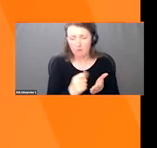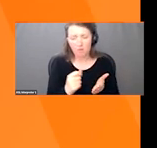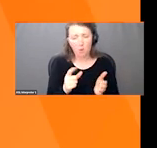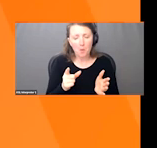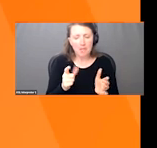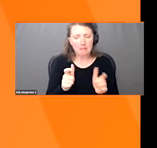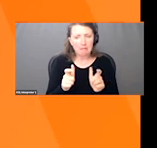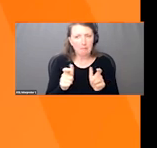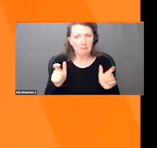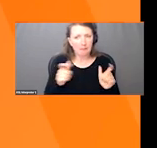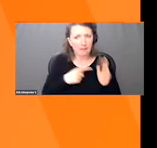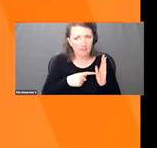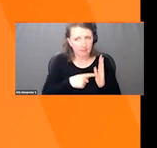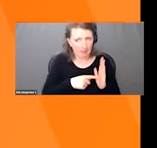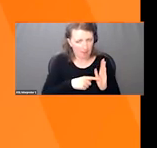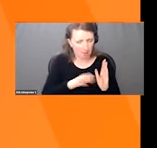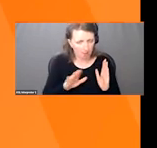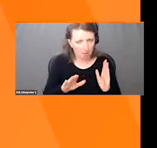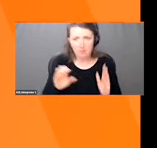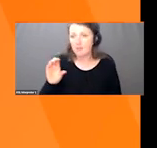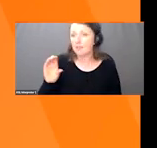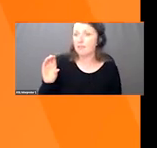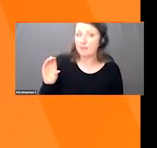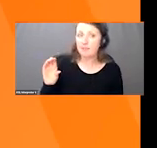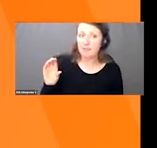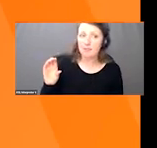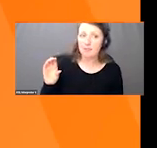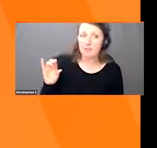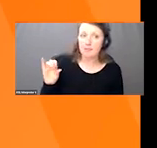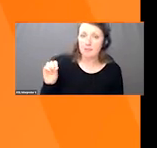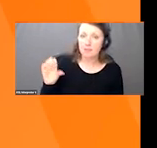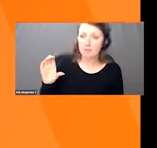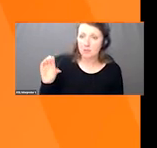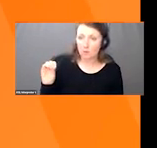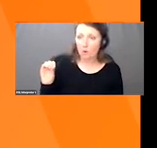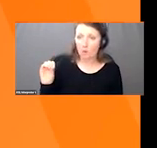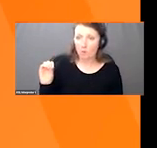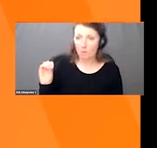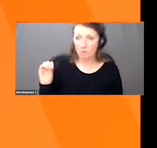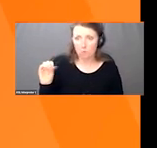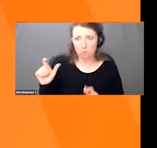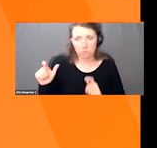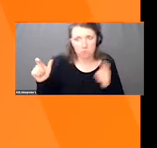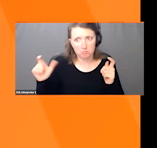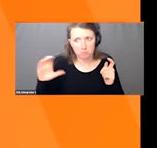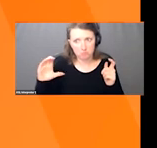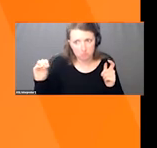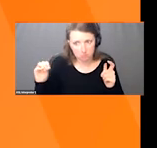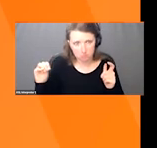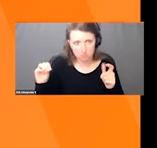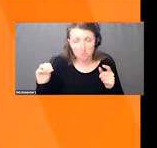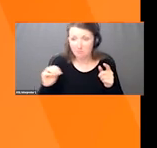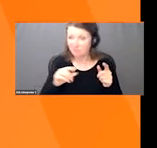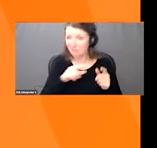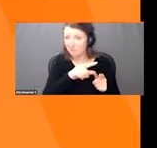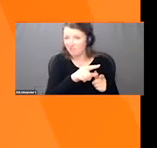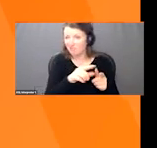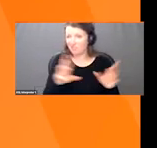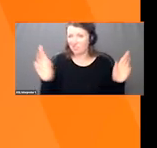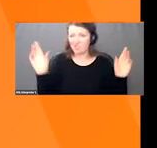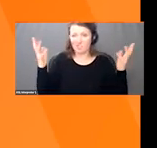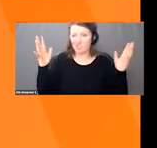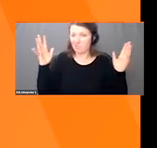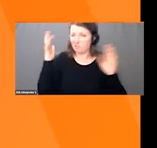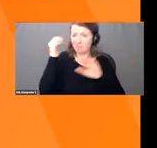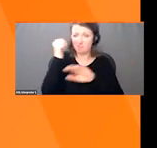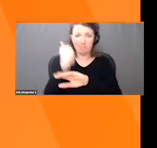going to come back to it. So Cisco, massive company, they've got on their company page, they've got products, and there's like a whole bunch. So